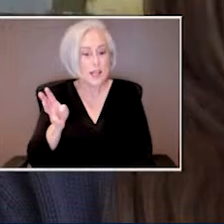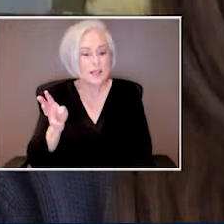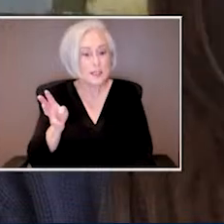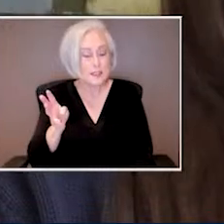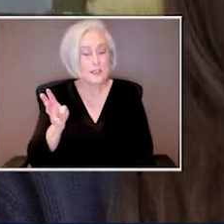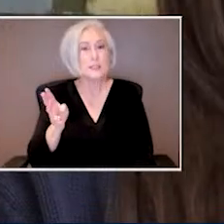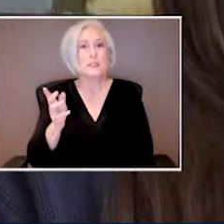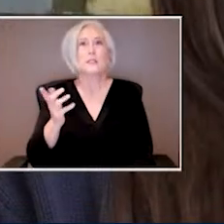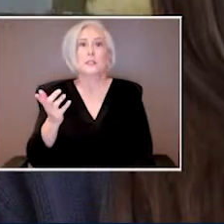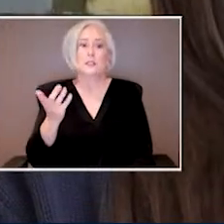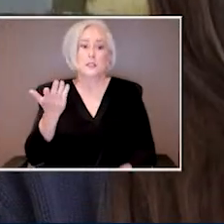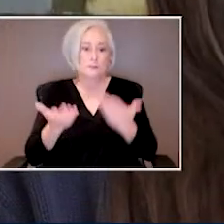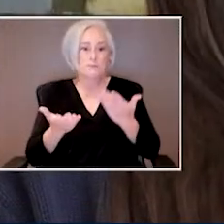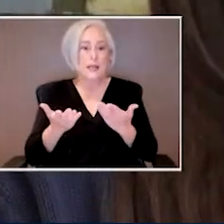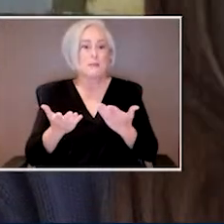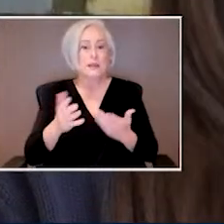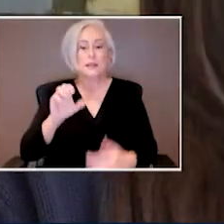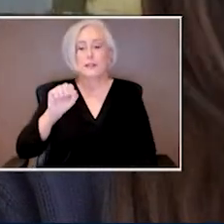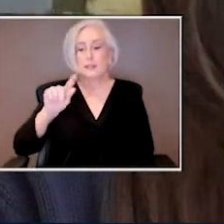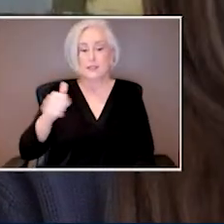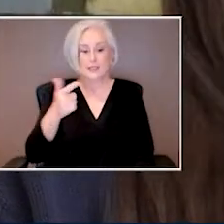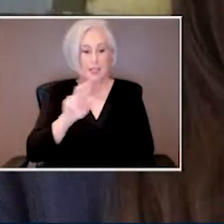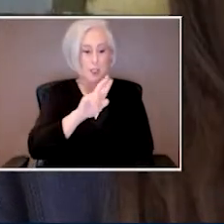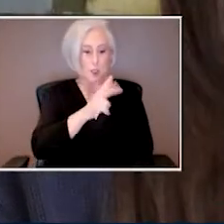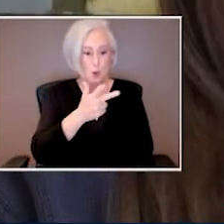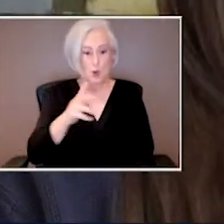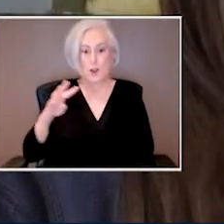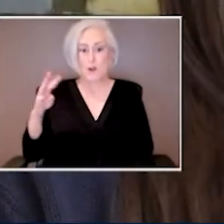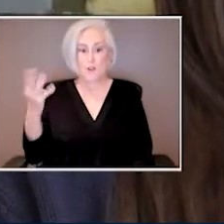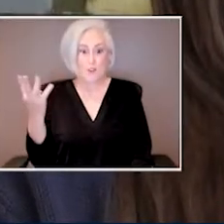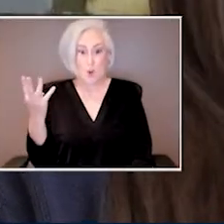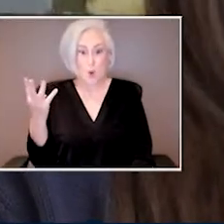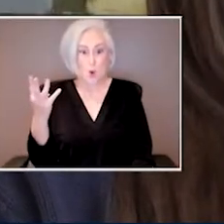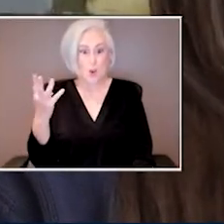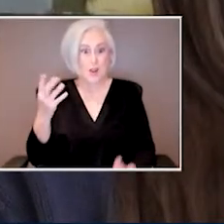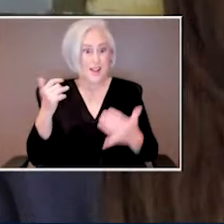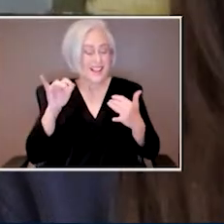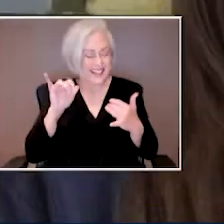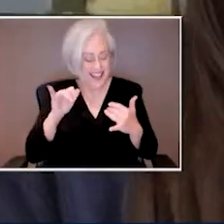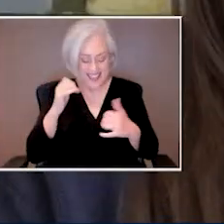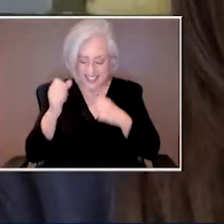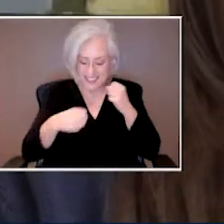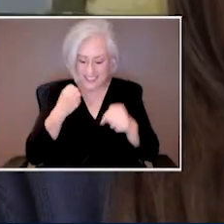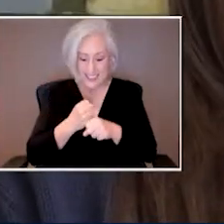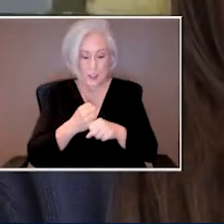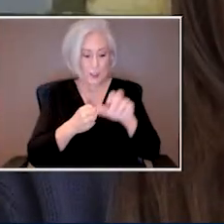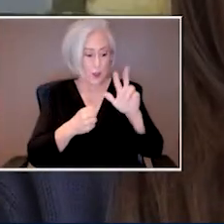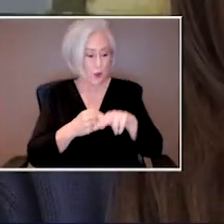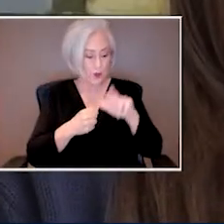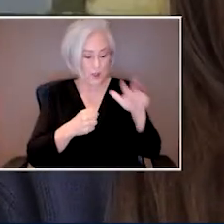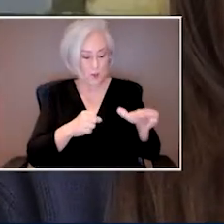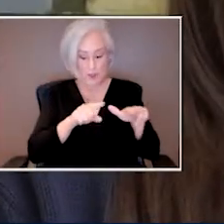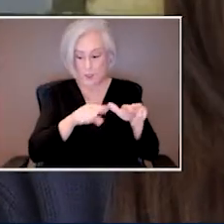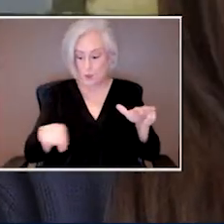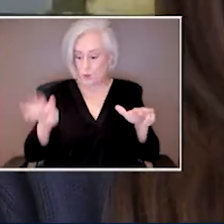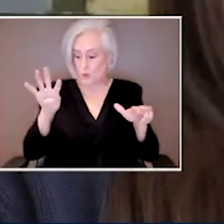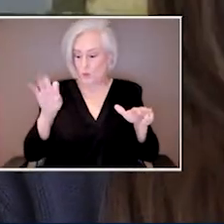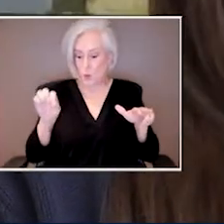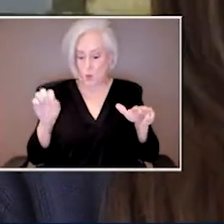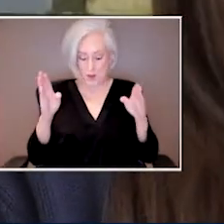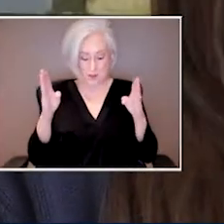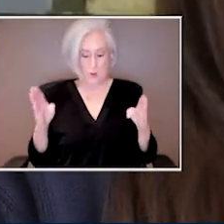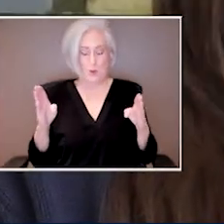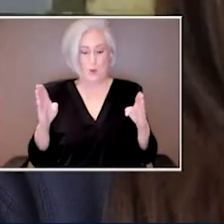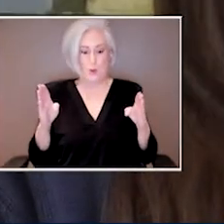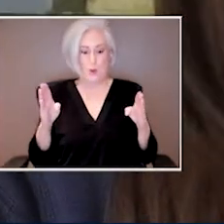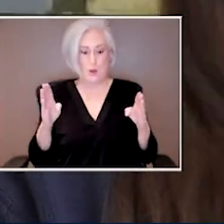stage 3 or 4. I mean, that's years, right? 33 to 40. I probably would have gone in with